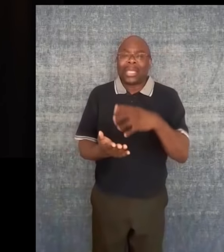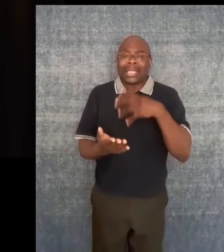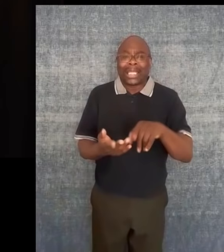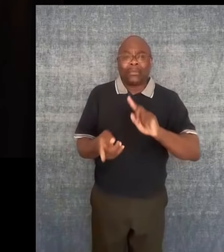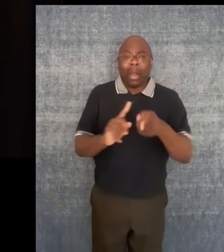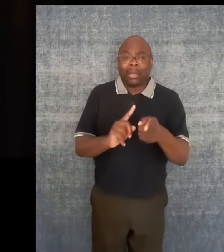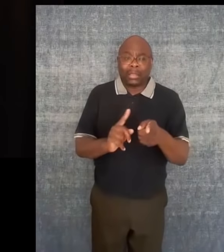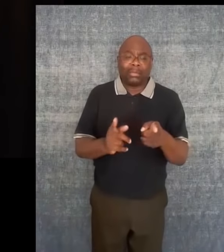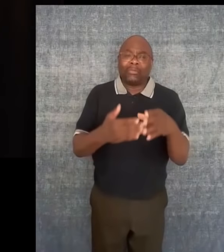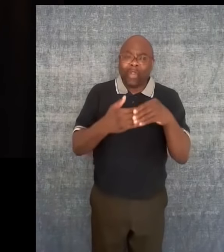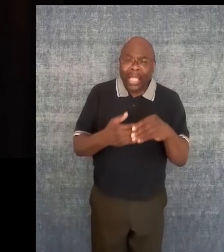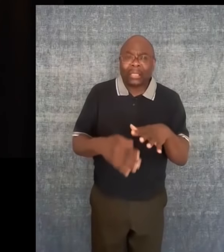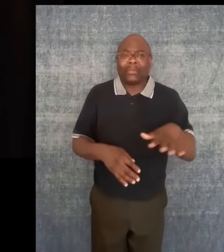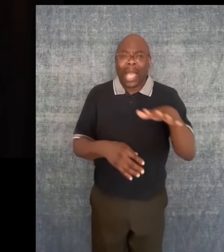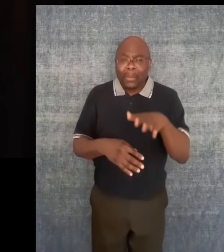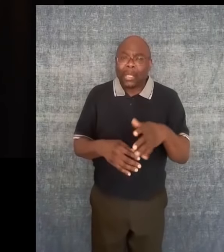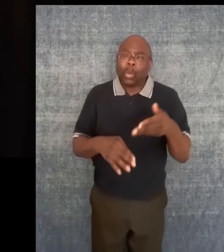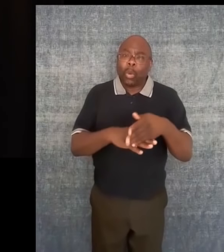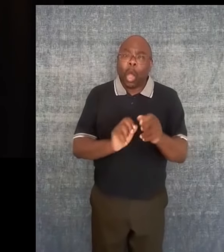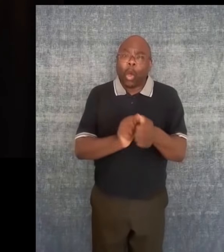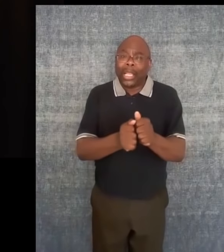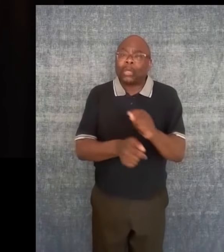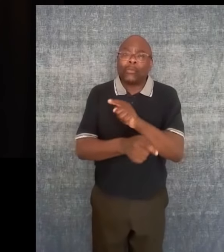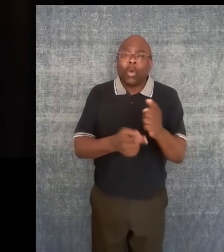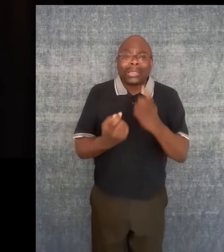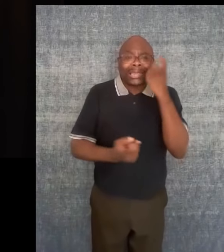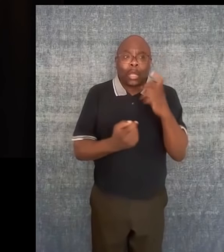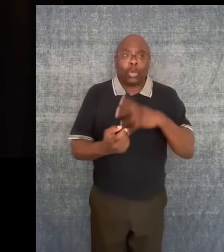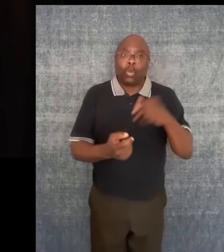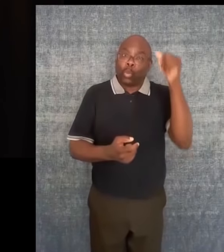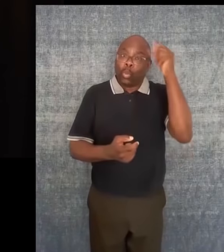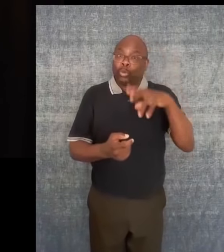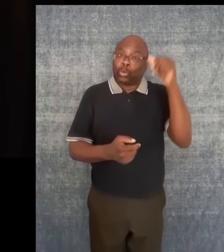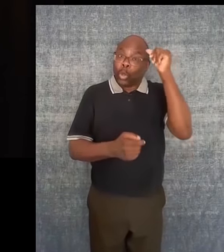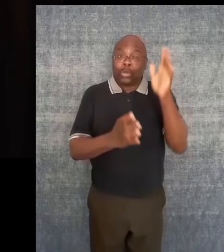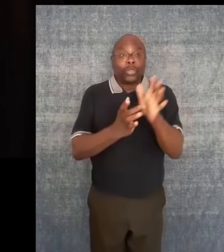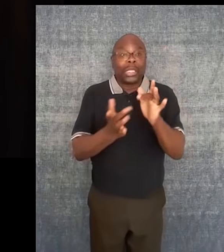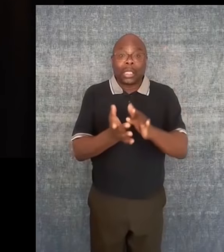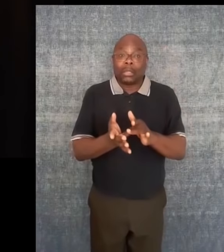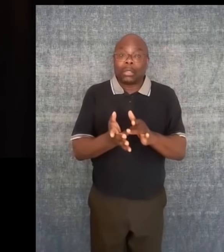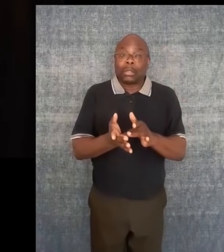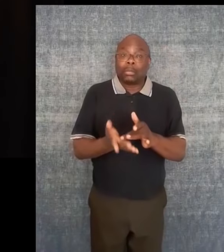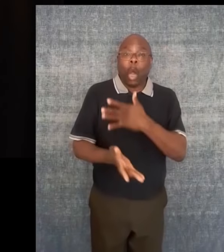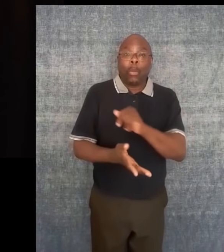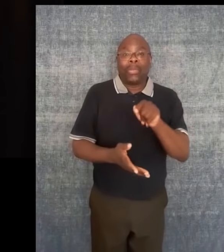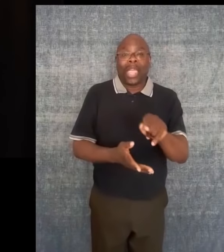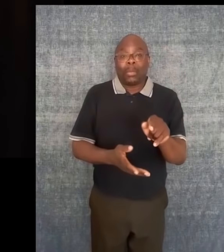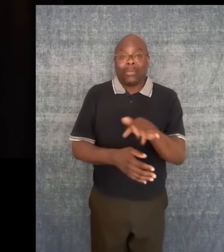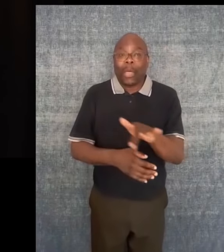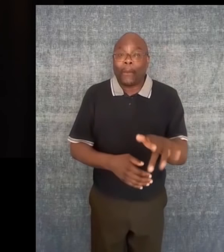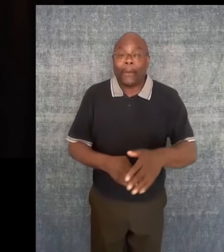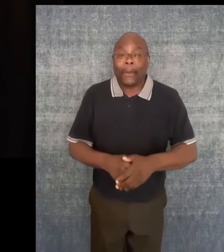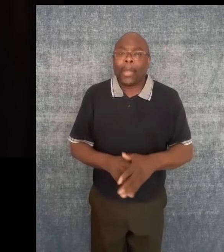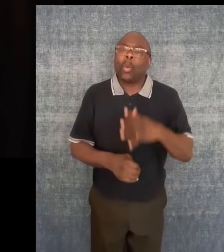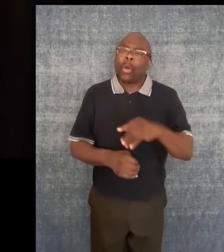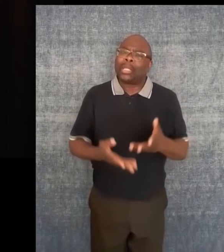have answers for our friends, for our family, for our work colleagues, for those who are seeking and really want to know Jesus and hope that he is there for them.